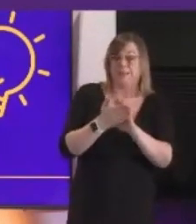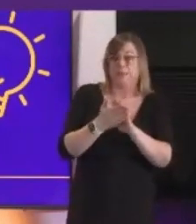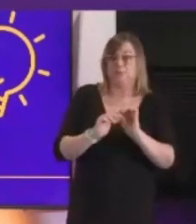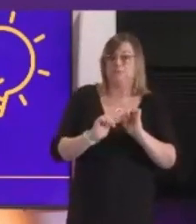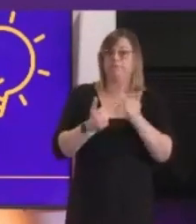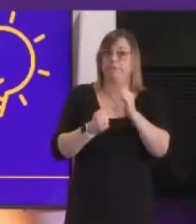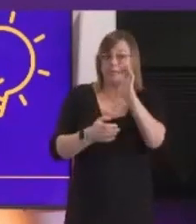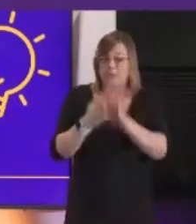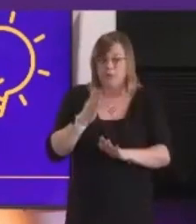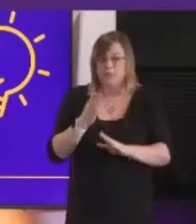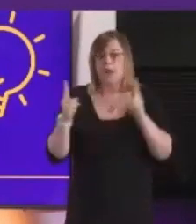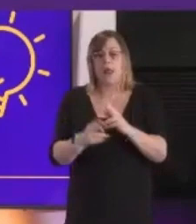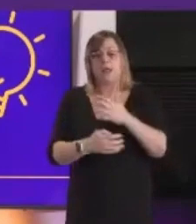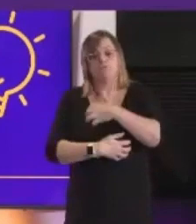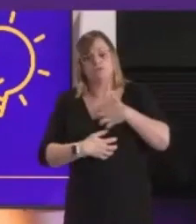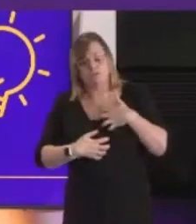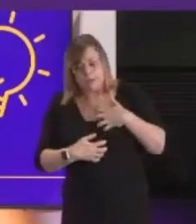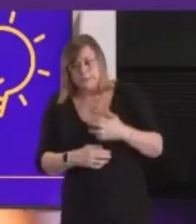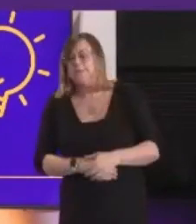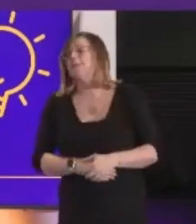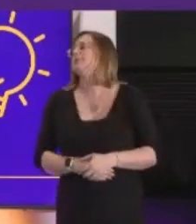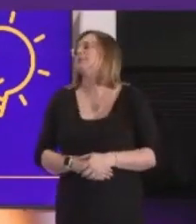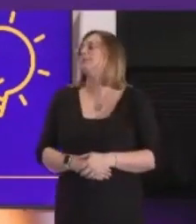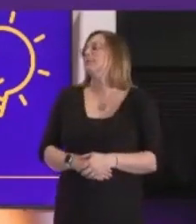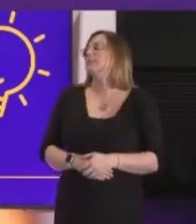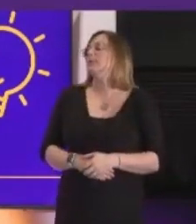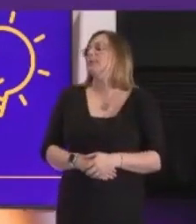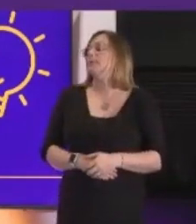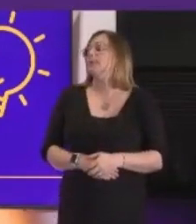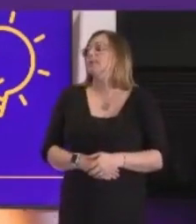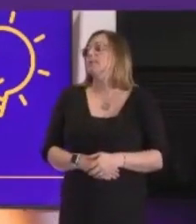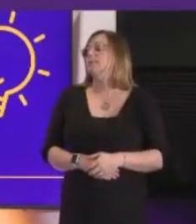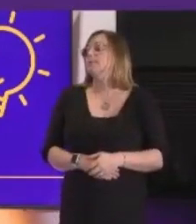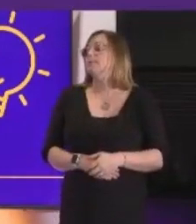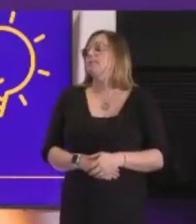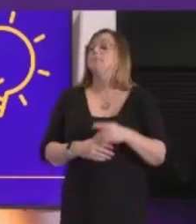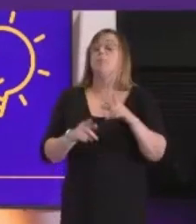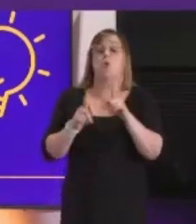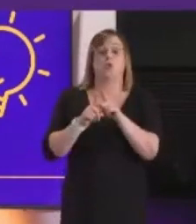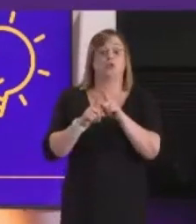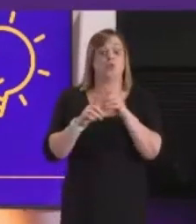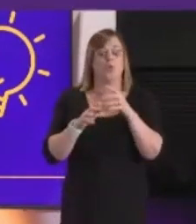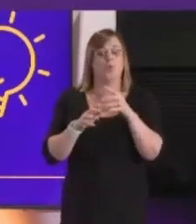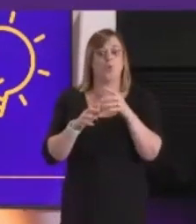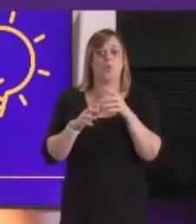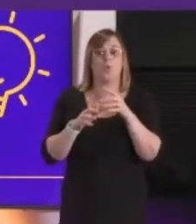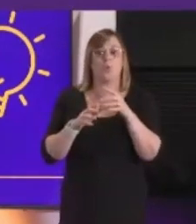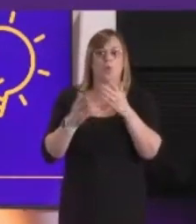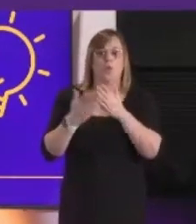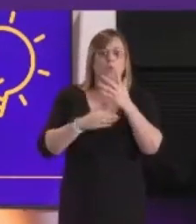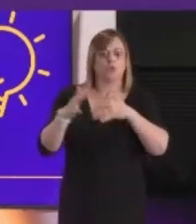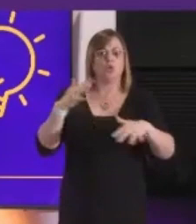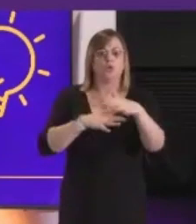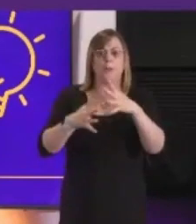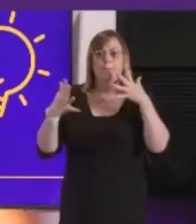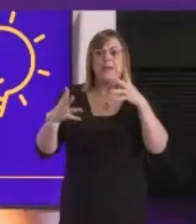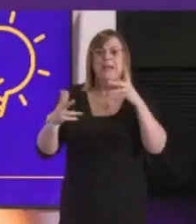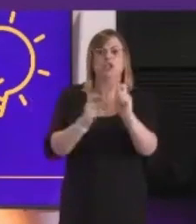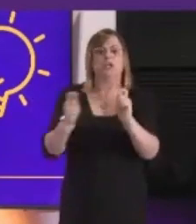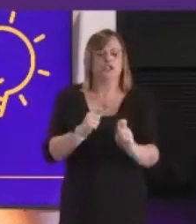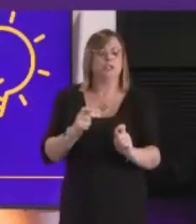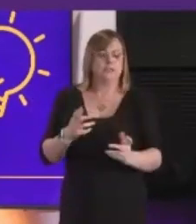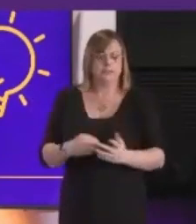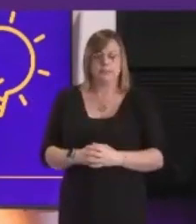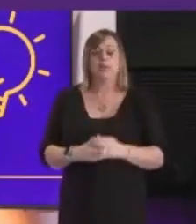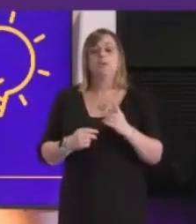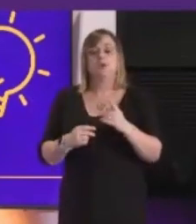experience, less frustration. But also, it marked the socialization of some really big changes we've been making as a business. So